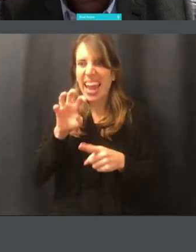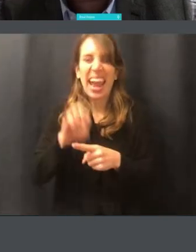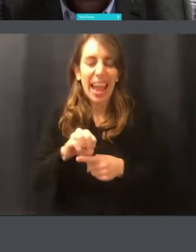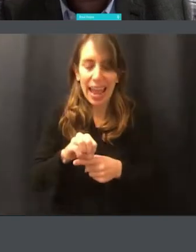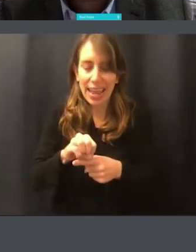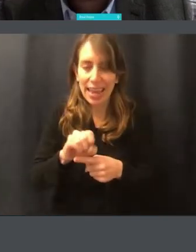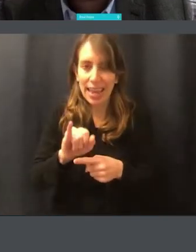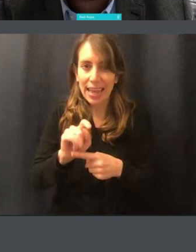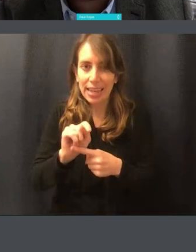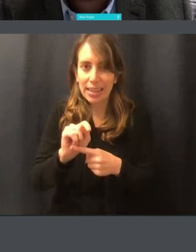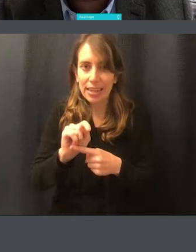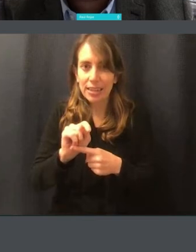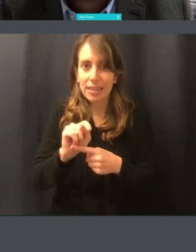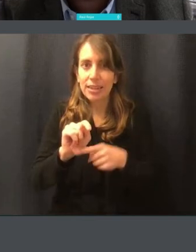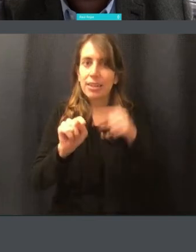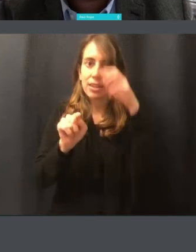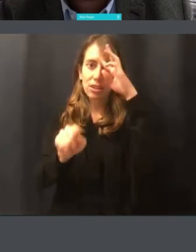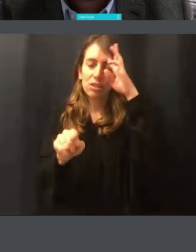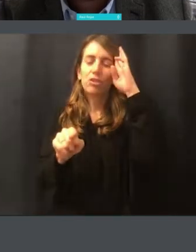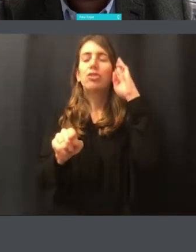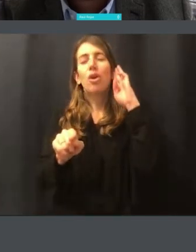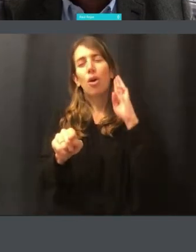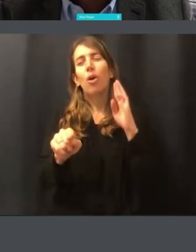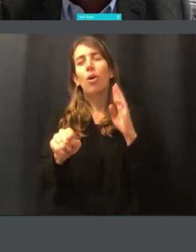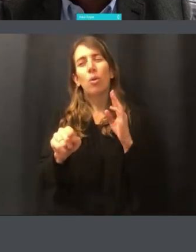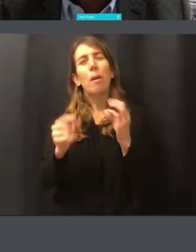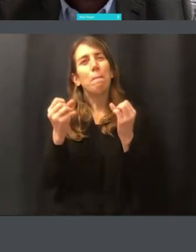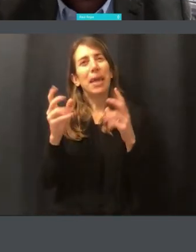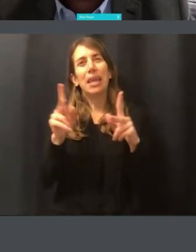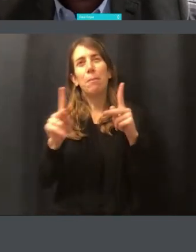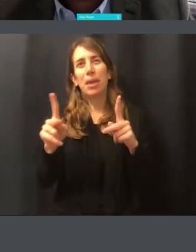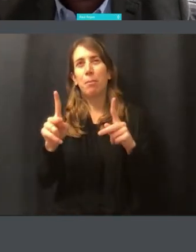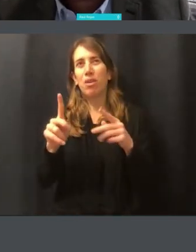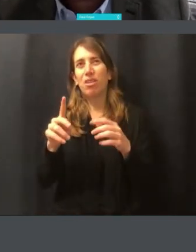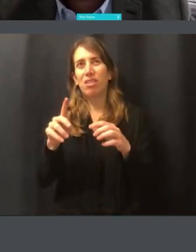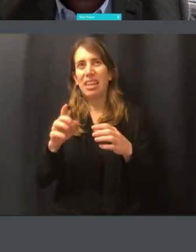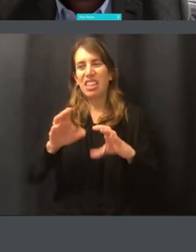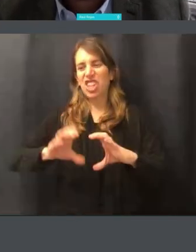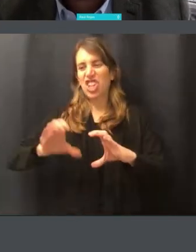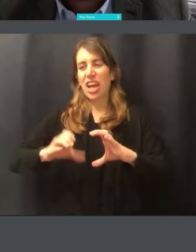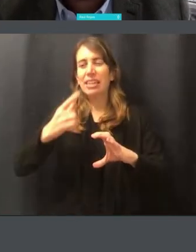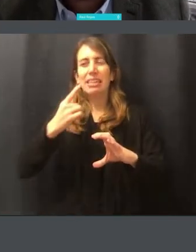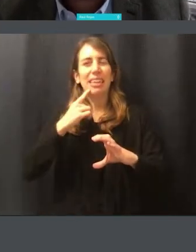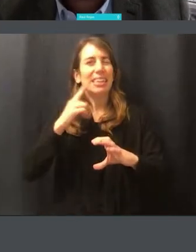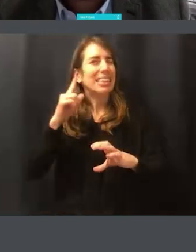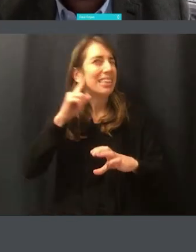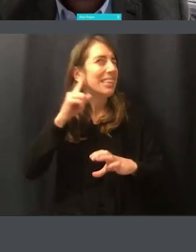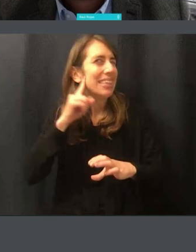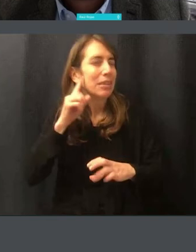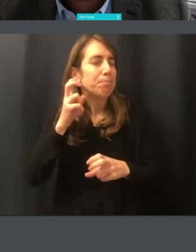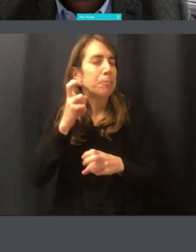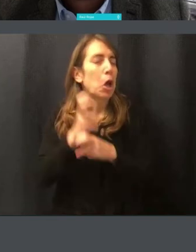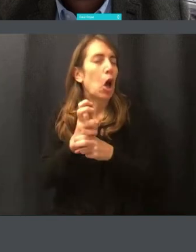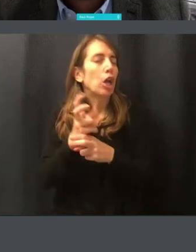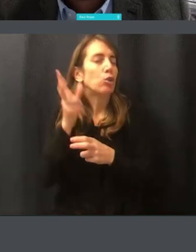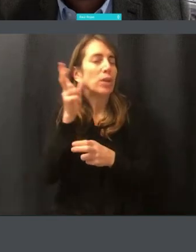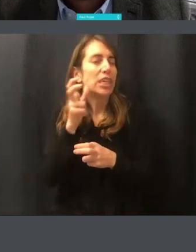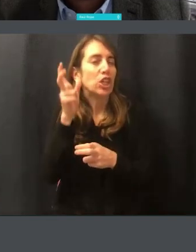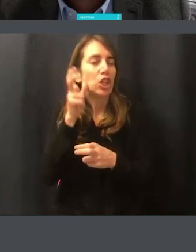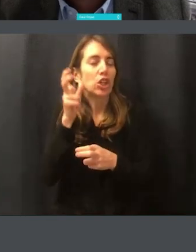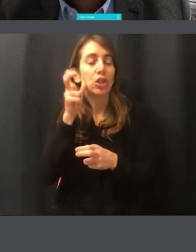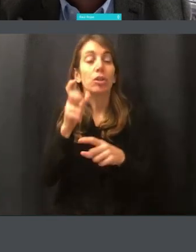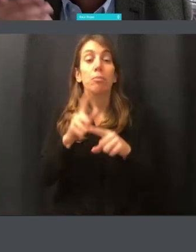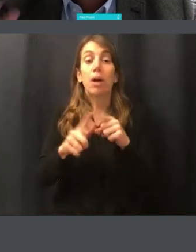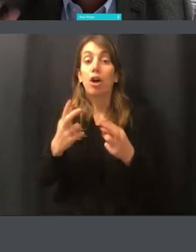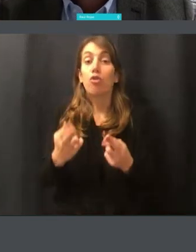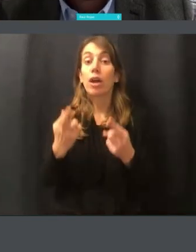Okay, so folks are saying that the clip is very, I'm going to turn my volume up and see if that helps with folks. And I would